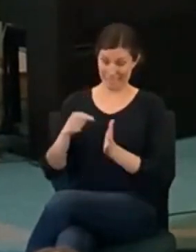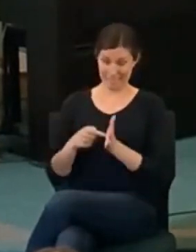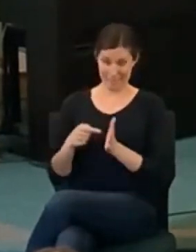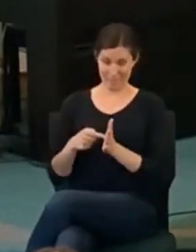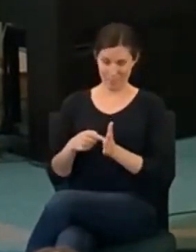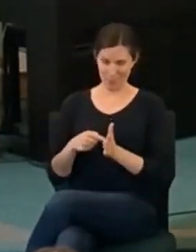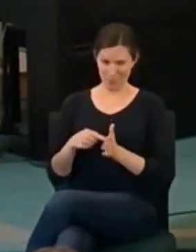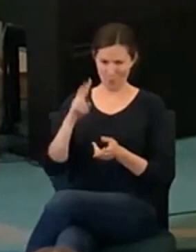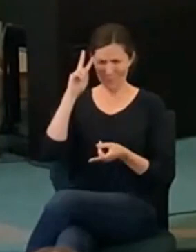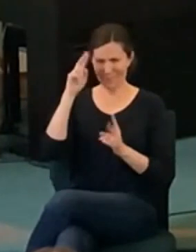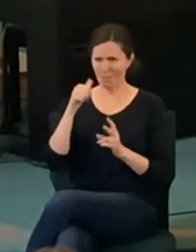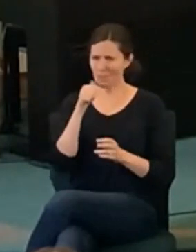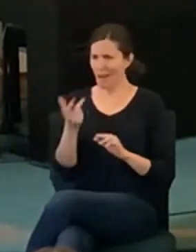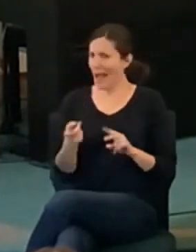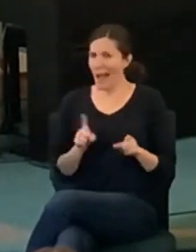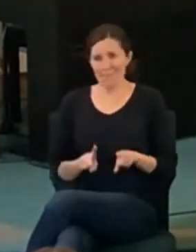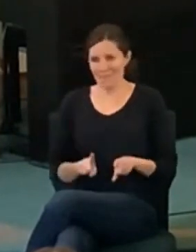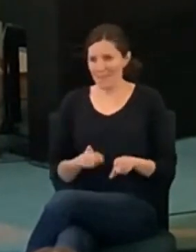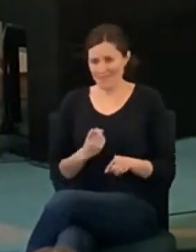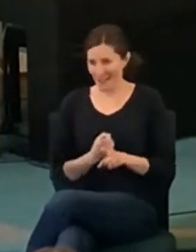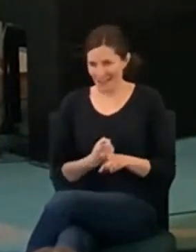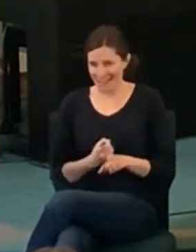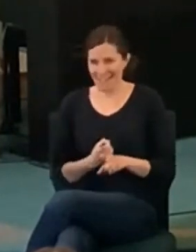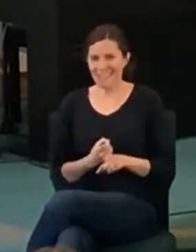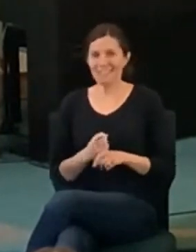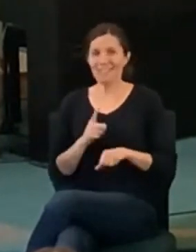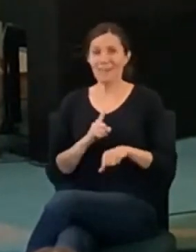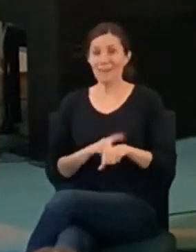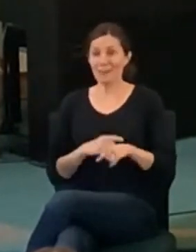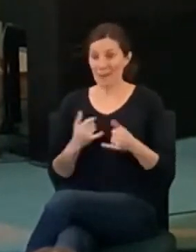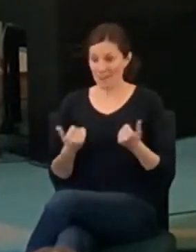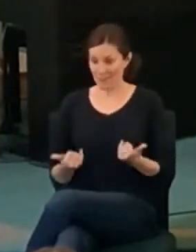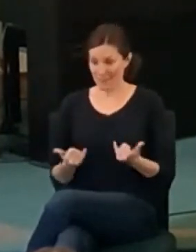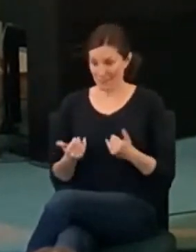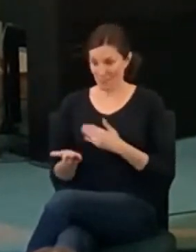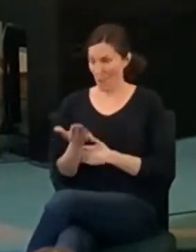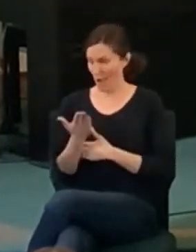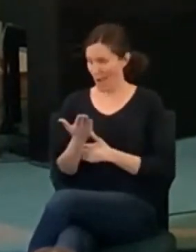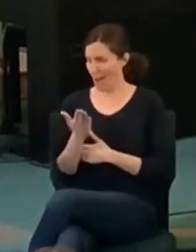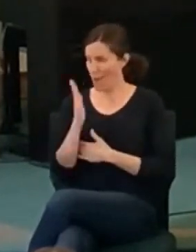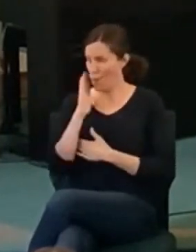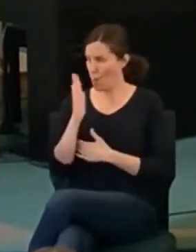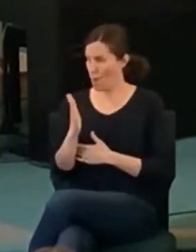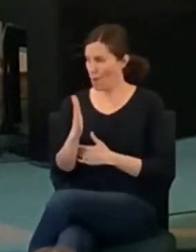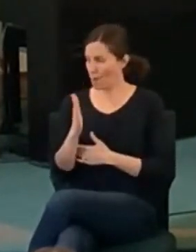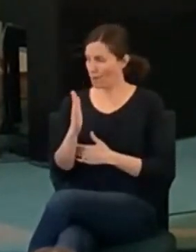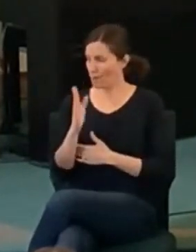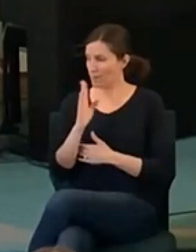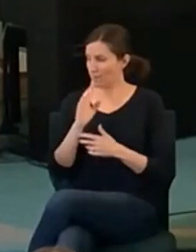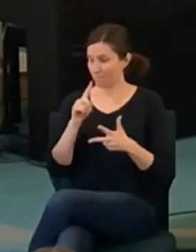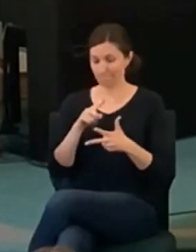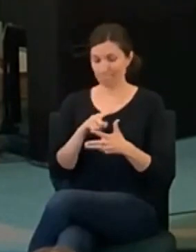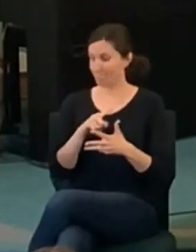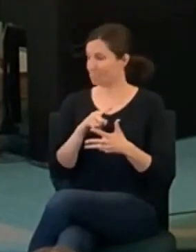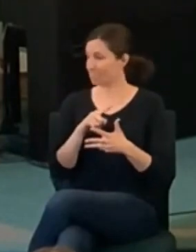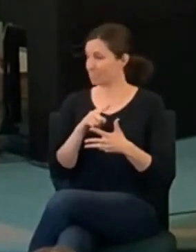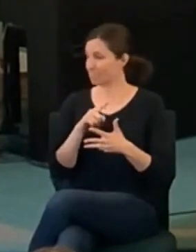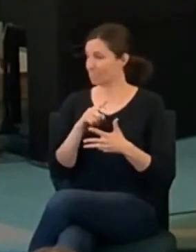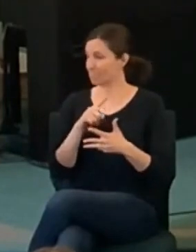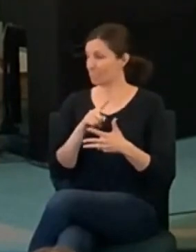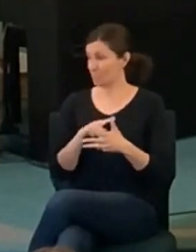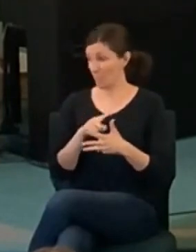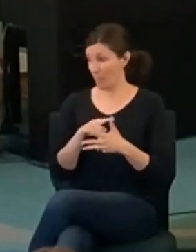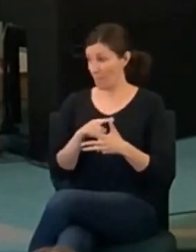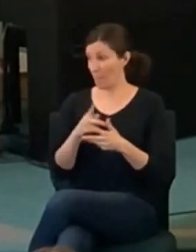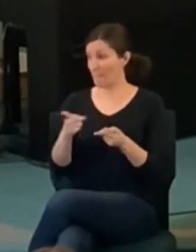church in the past. Because if the church had acted like Jesus acts in this passage, and if we had followed his